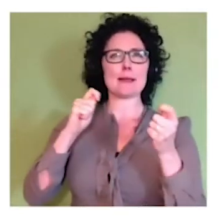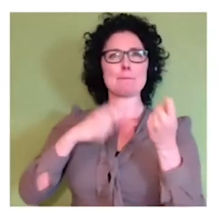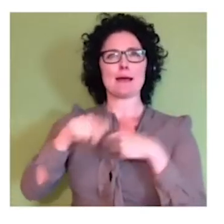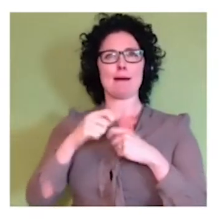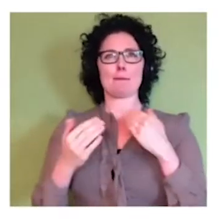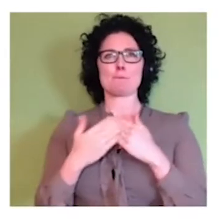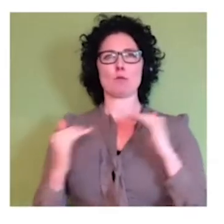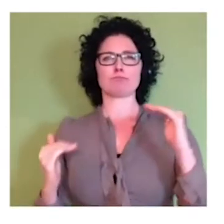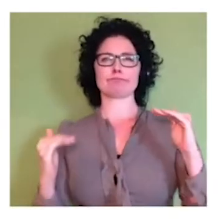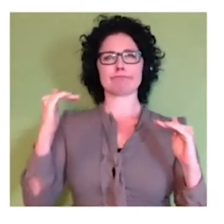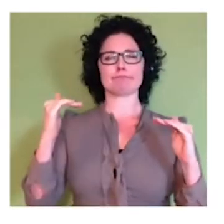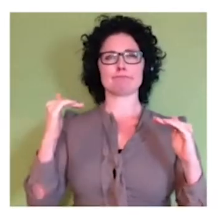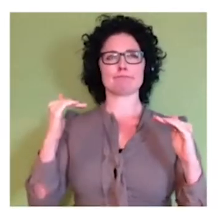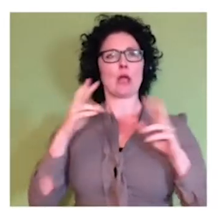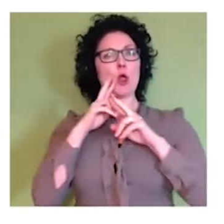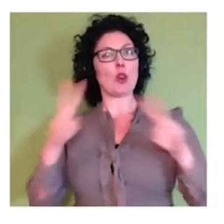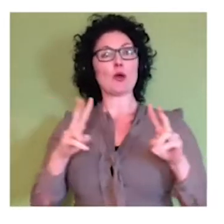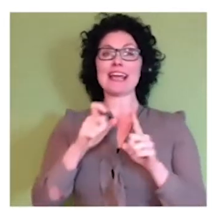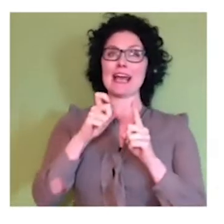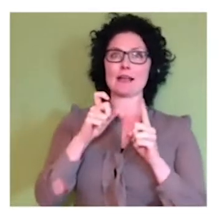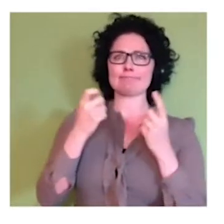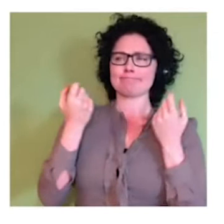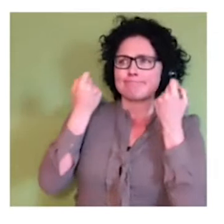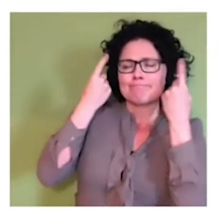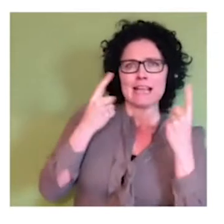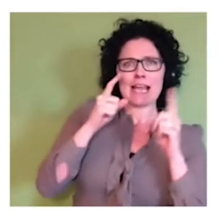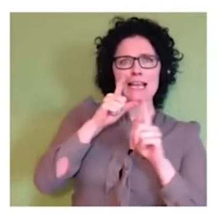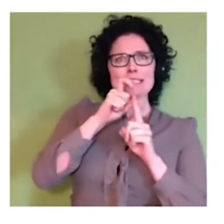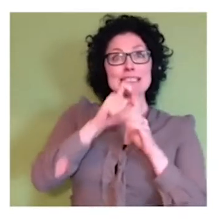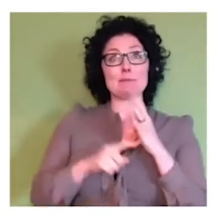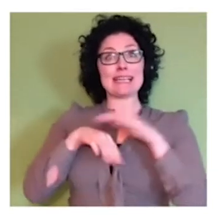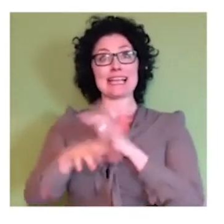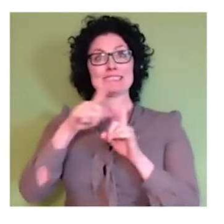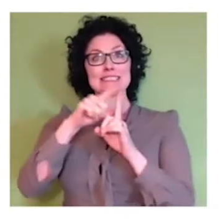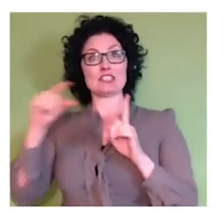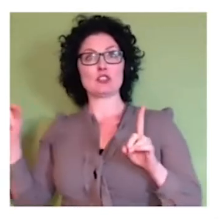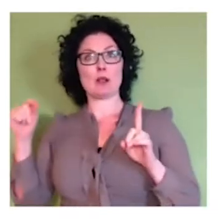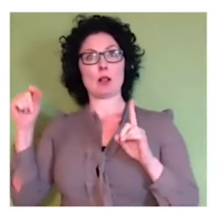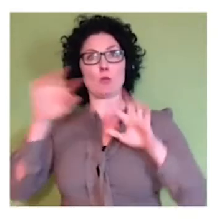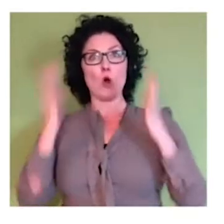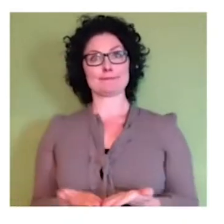understanding disability in a digital society. I'll be looking at what